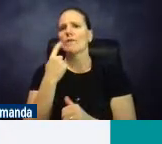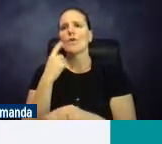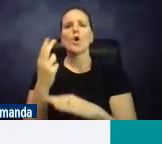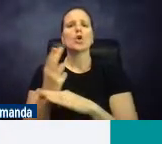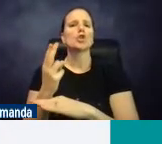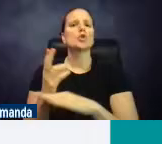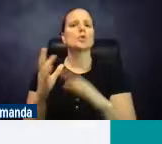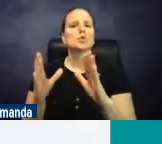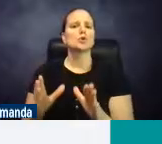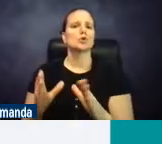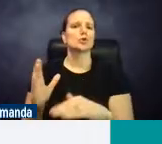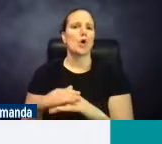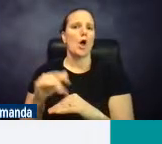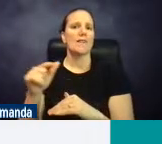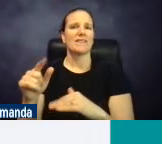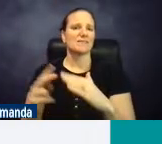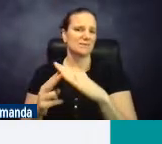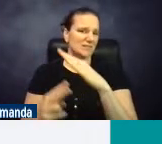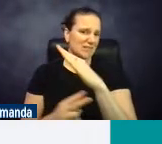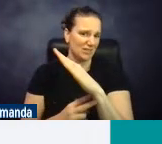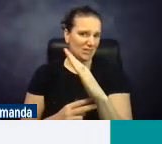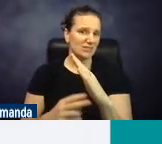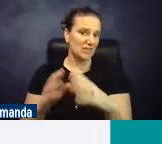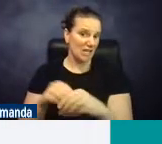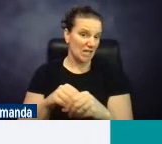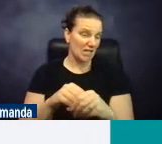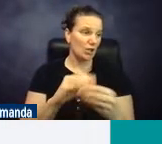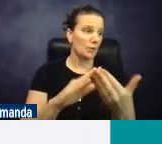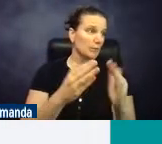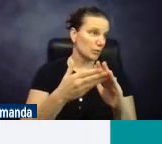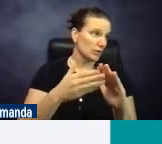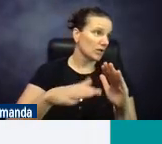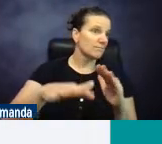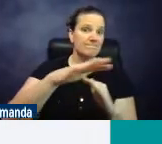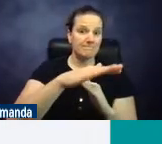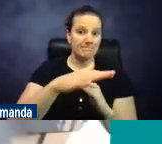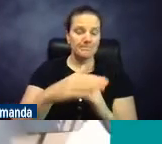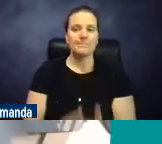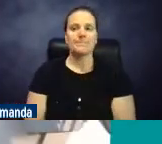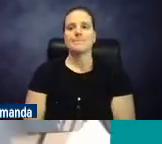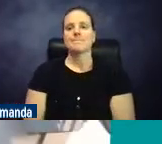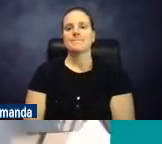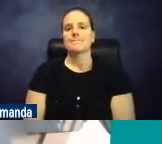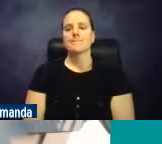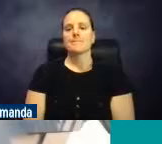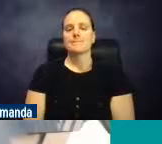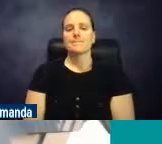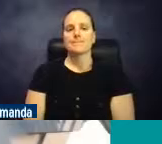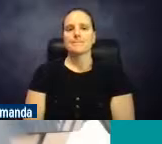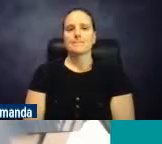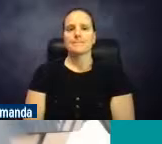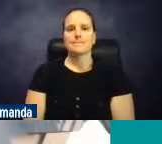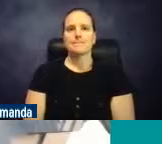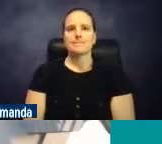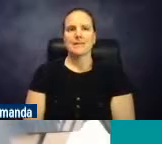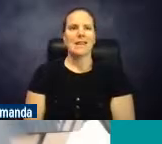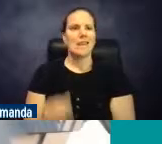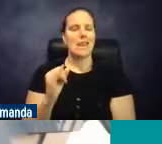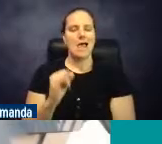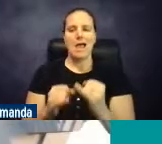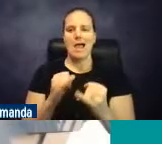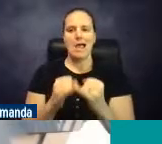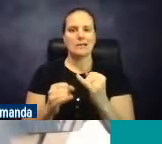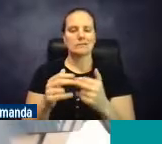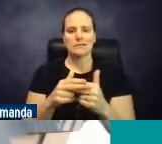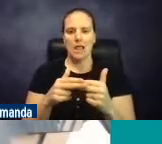on those facilities and in and around the community. Next slide. Oh, actually, I think that's this is the last slide, I think, for the